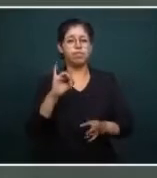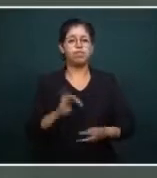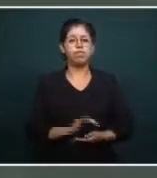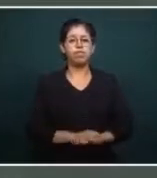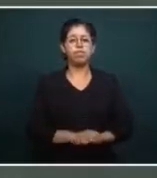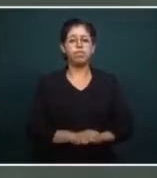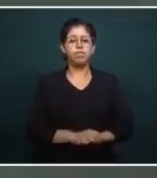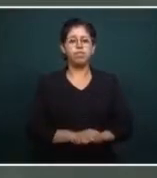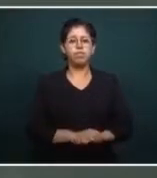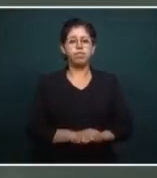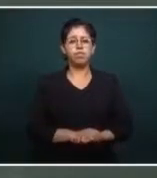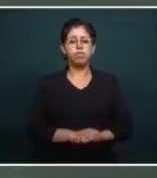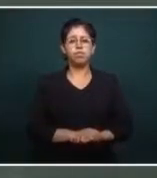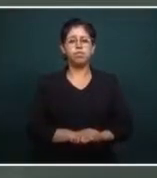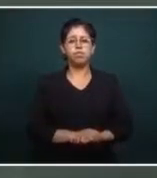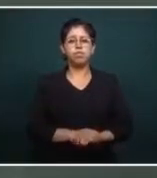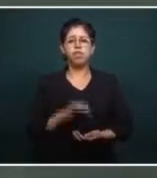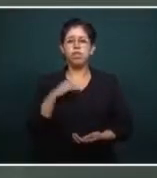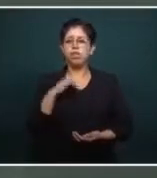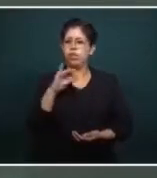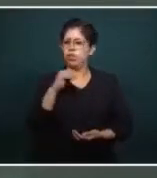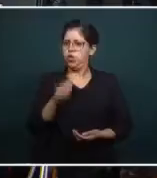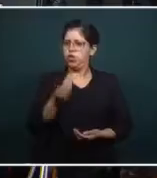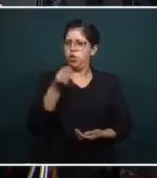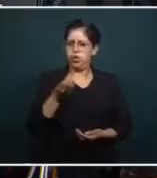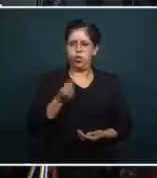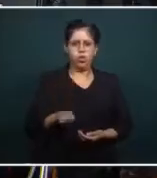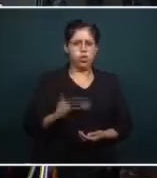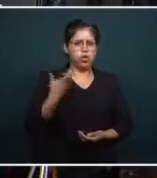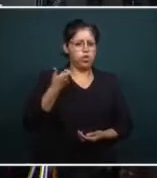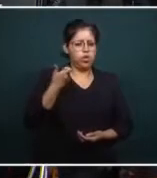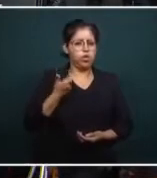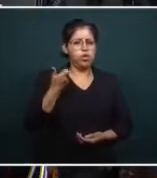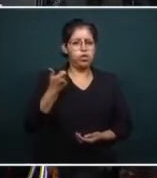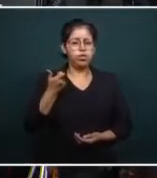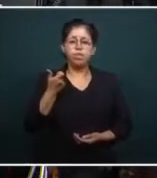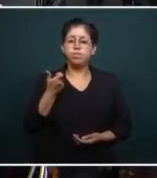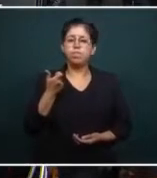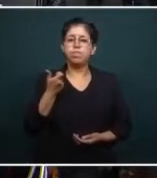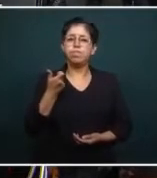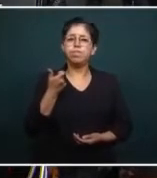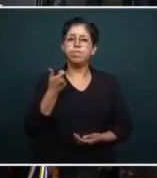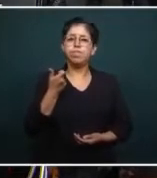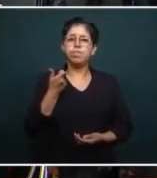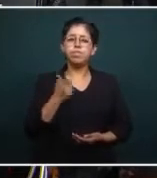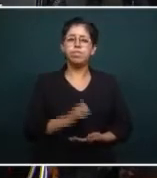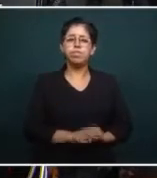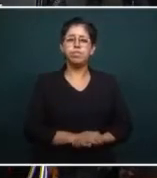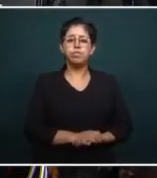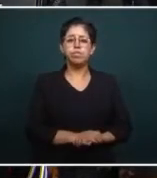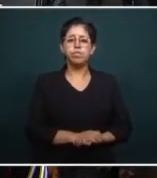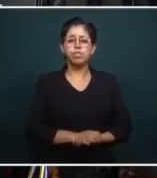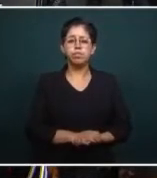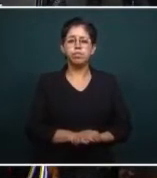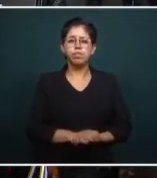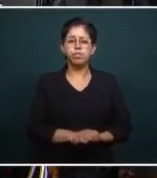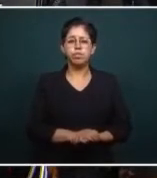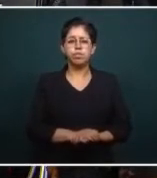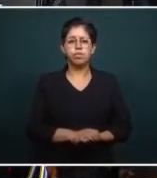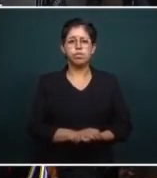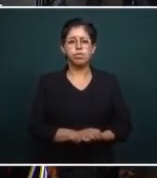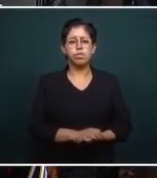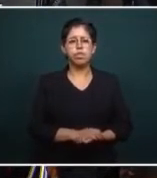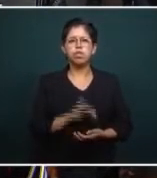Eh, The train. se elevó mucho el costo. The cost was very elevated. Estaba originalmente Originally, it was